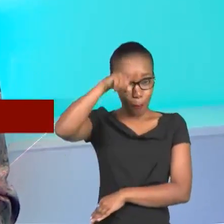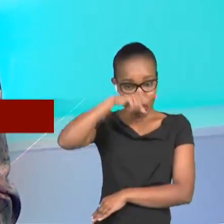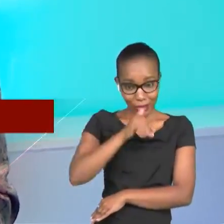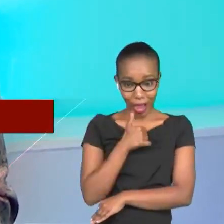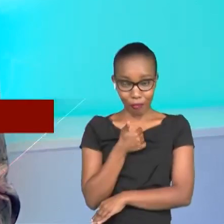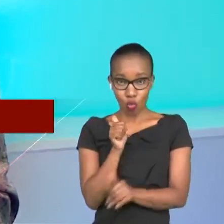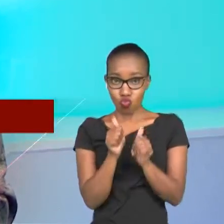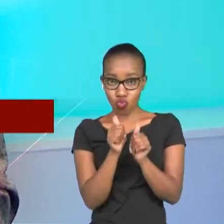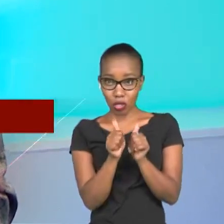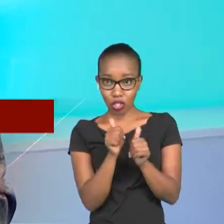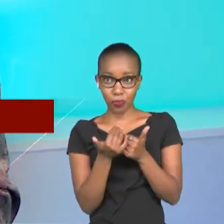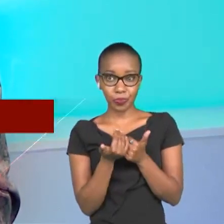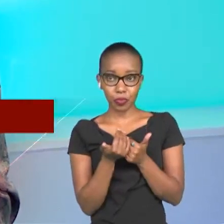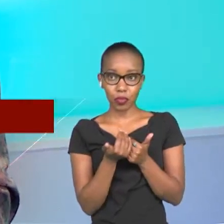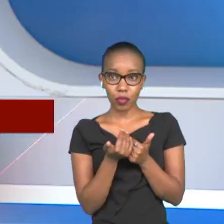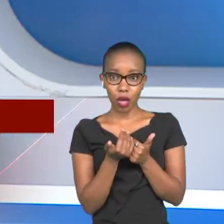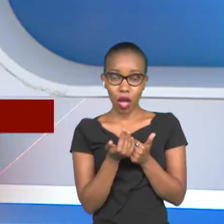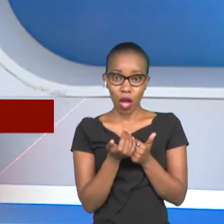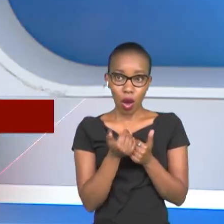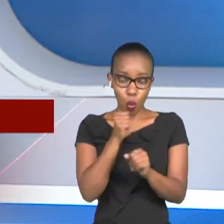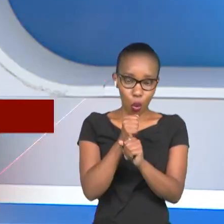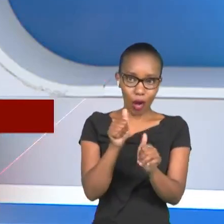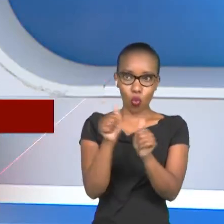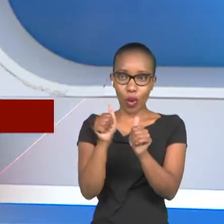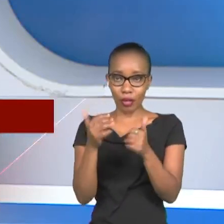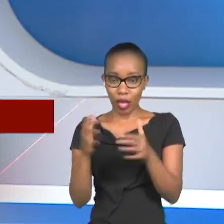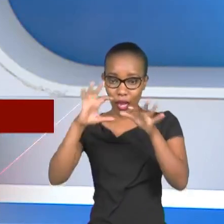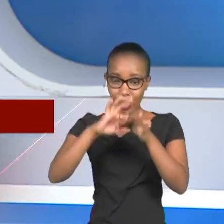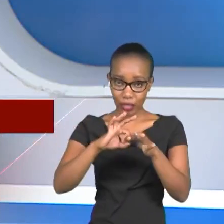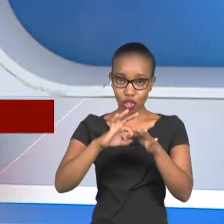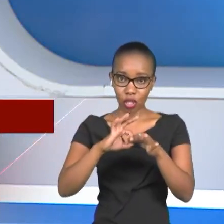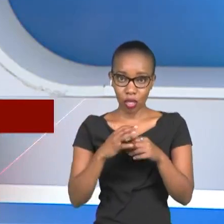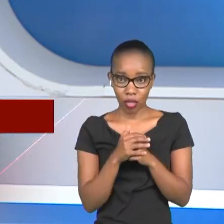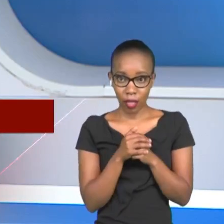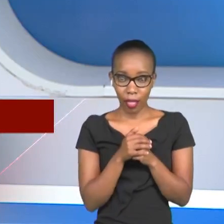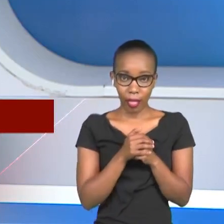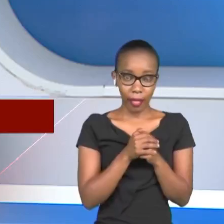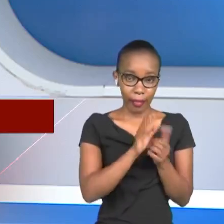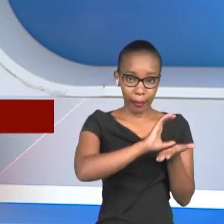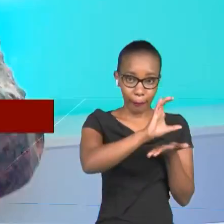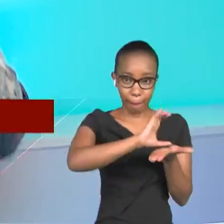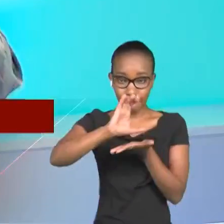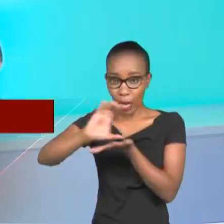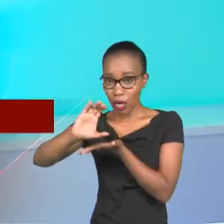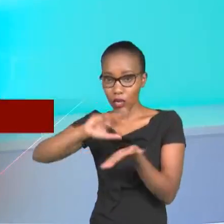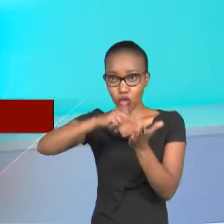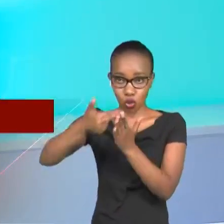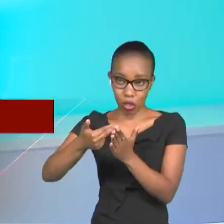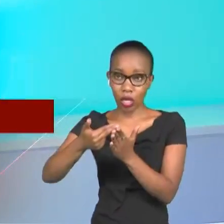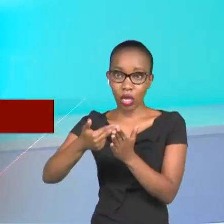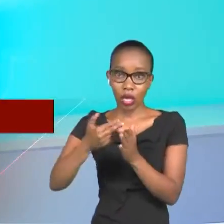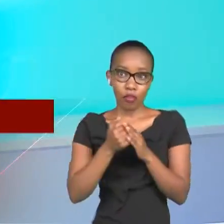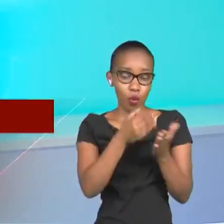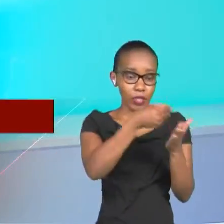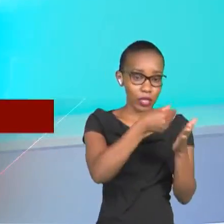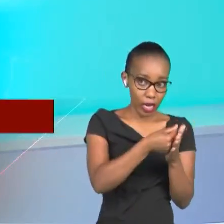is not really anchoring well, what we call the linkage of disbursements of resources from the